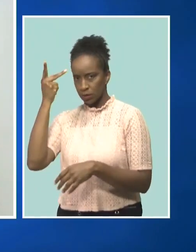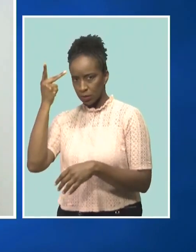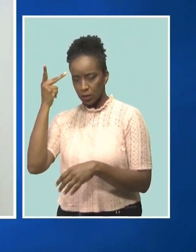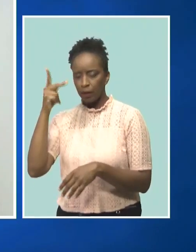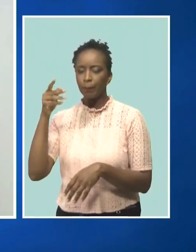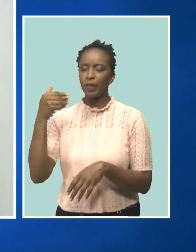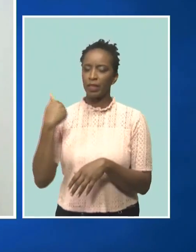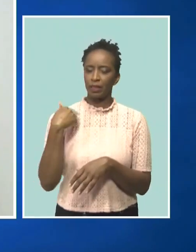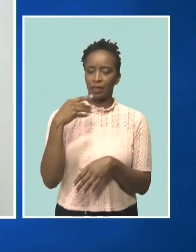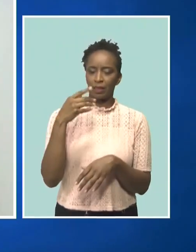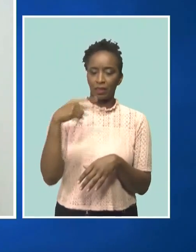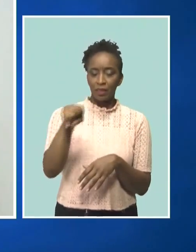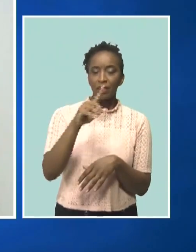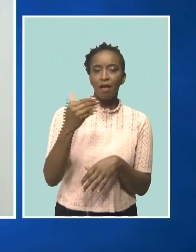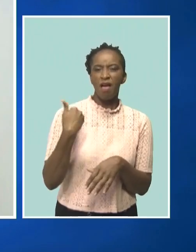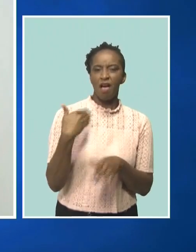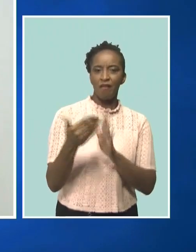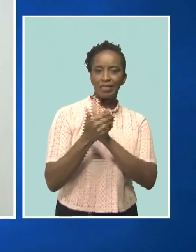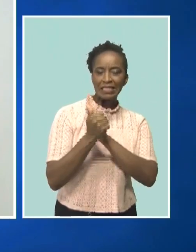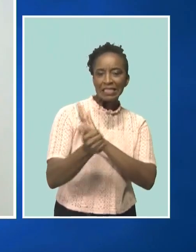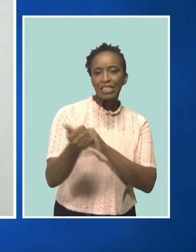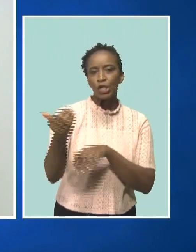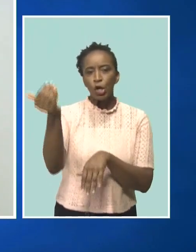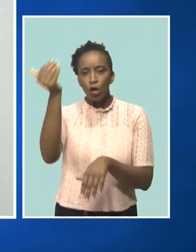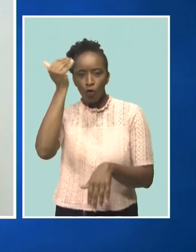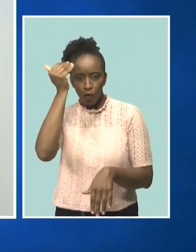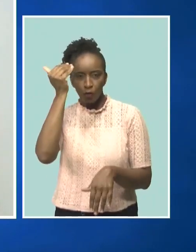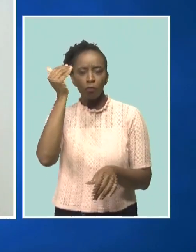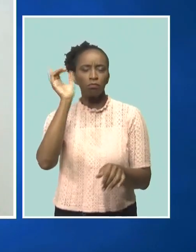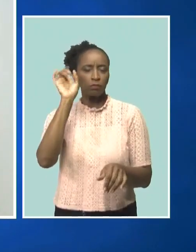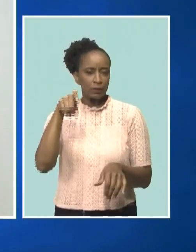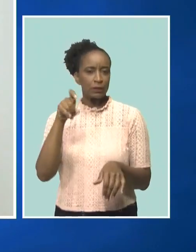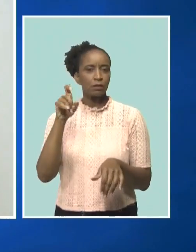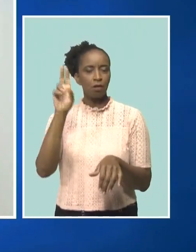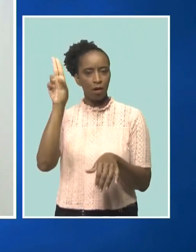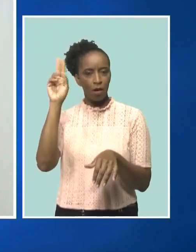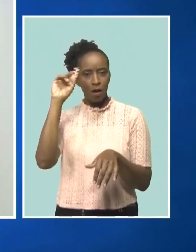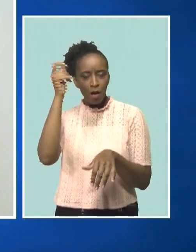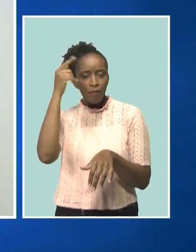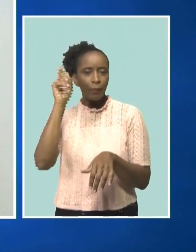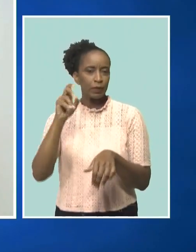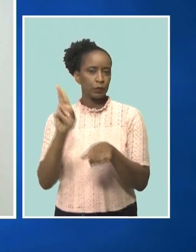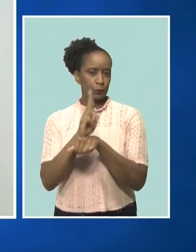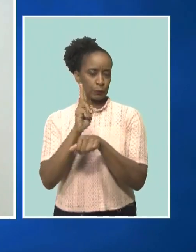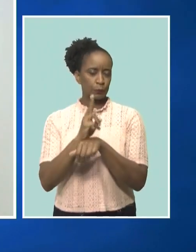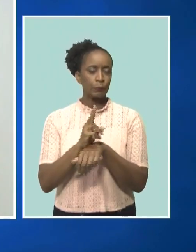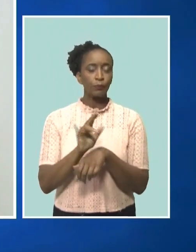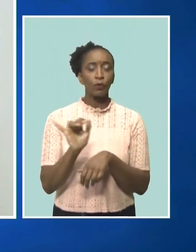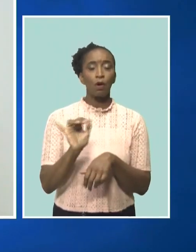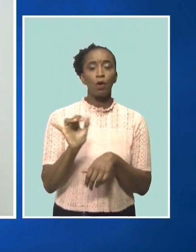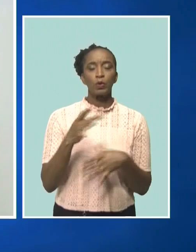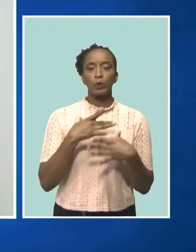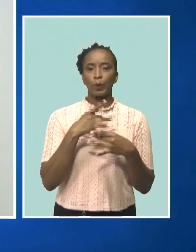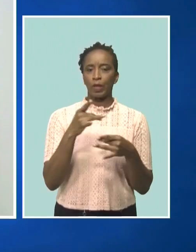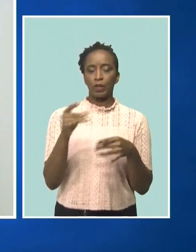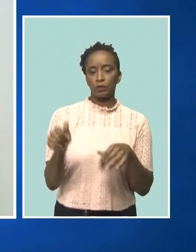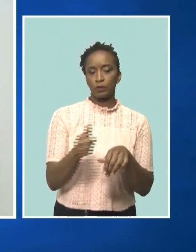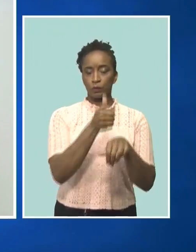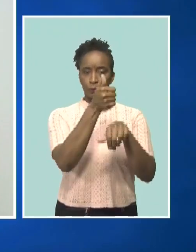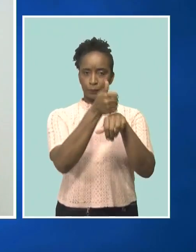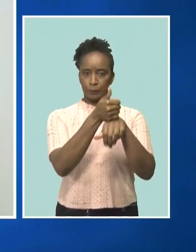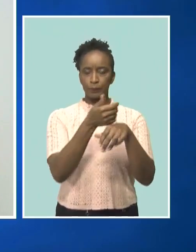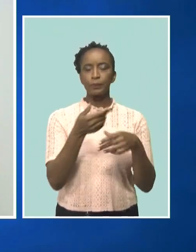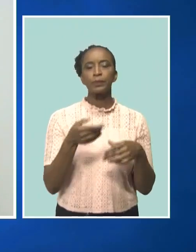regard. The other interesting development would be the promotion of Senator Chad Blackman, who appears to be one of the rising stars